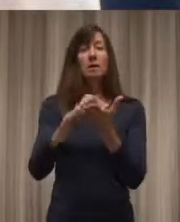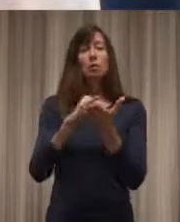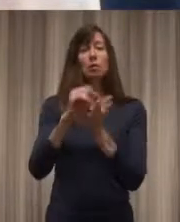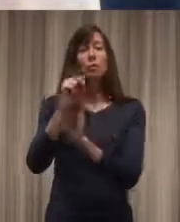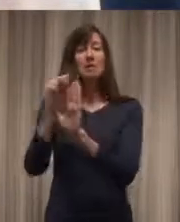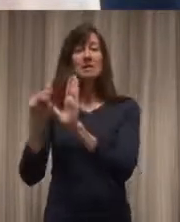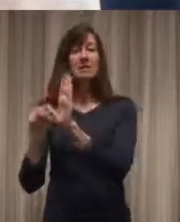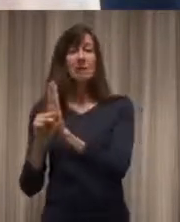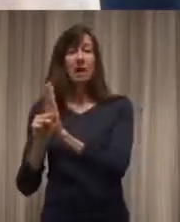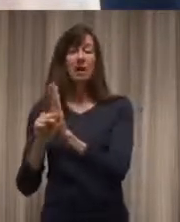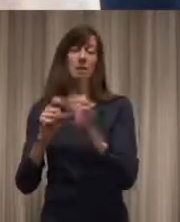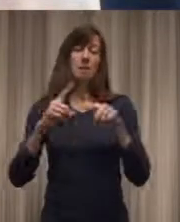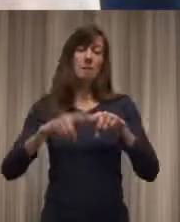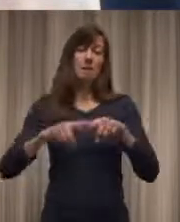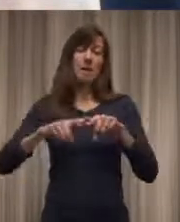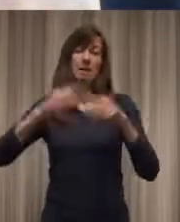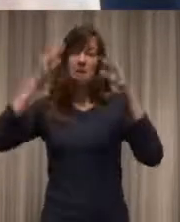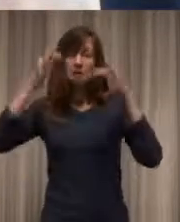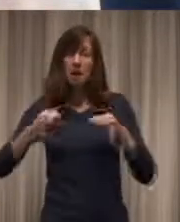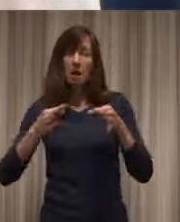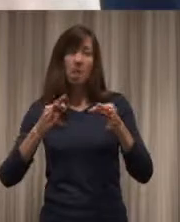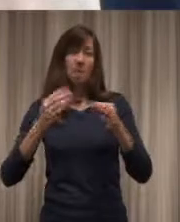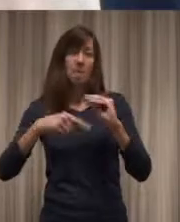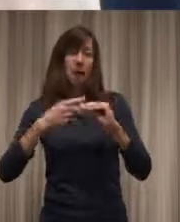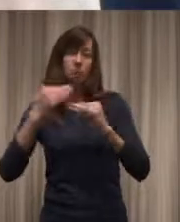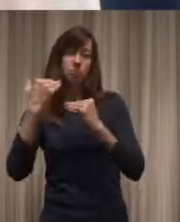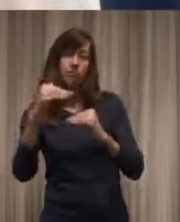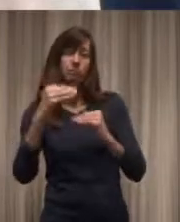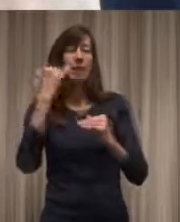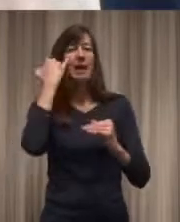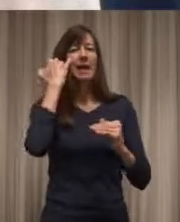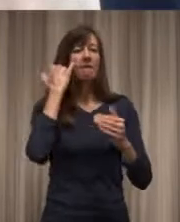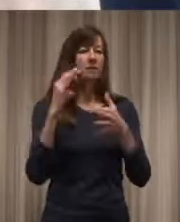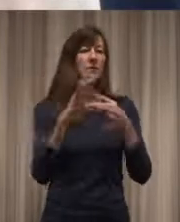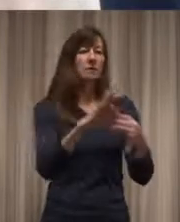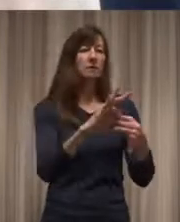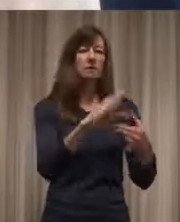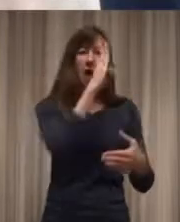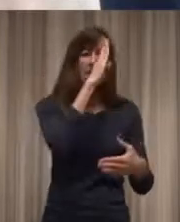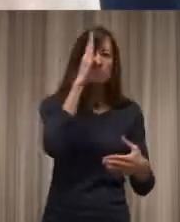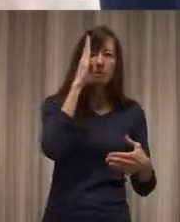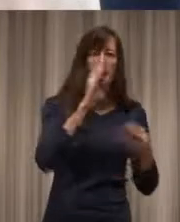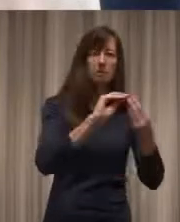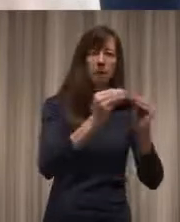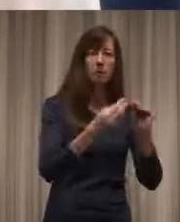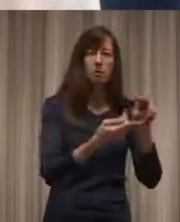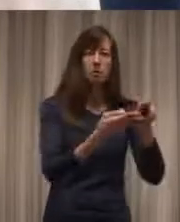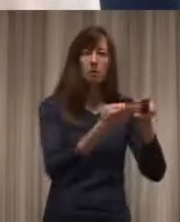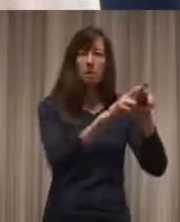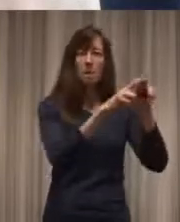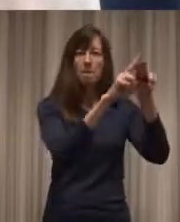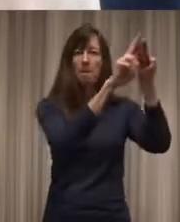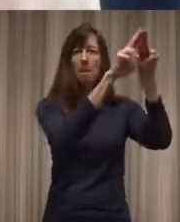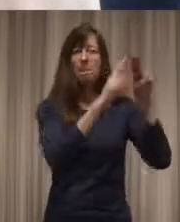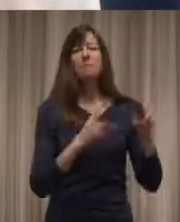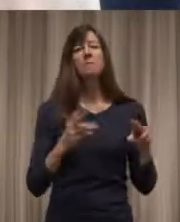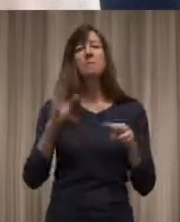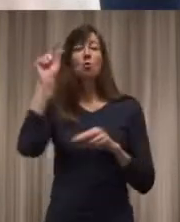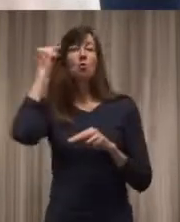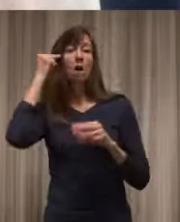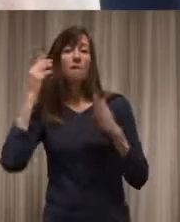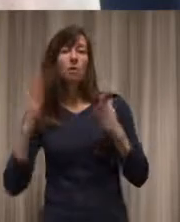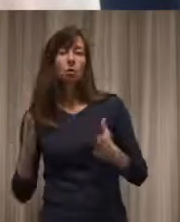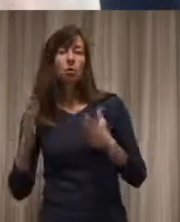our hospital treatment capacity, meaning the governor and the state will impose potential shutdowns